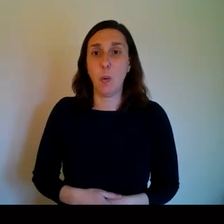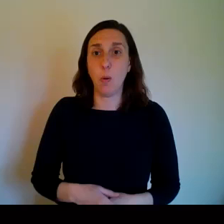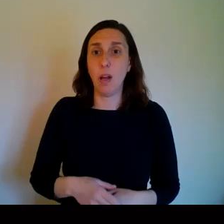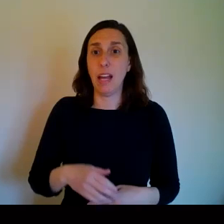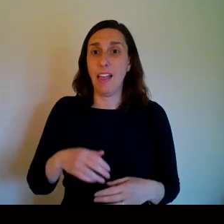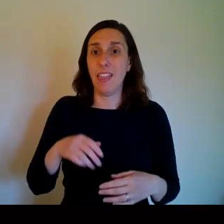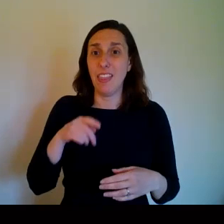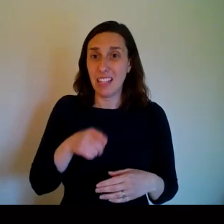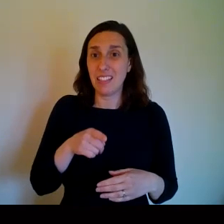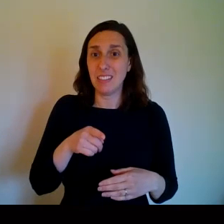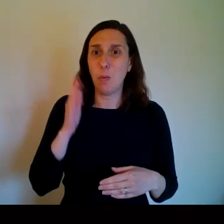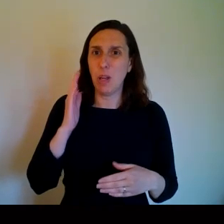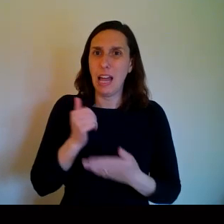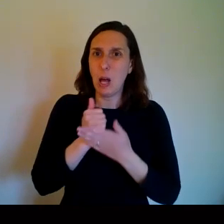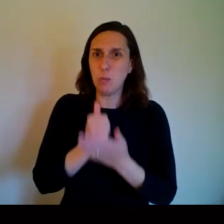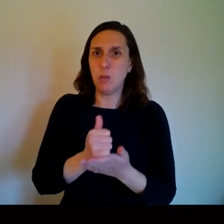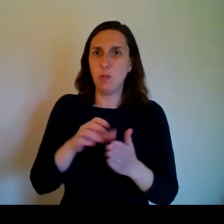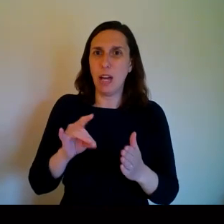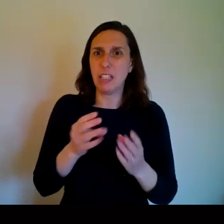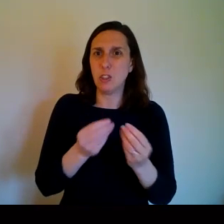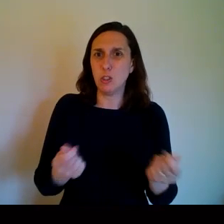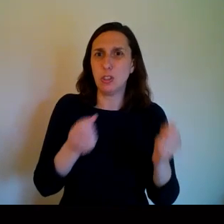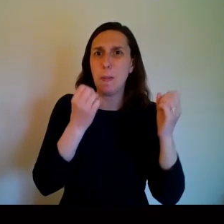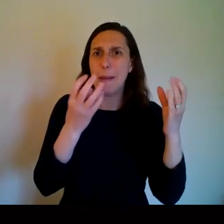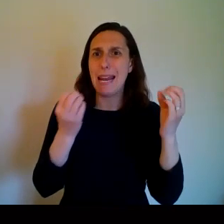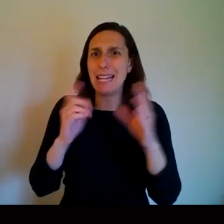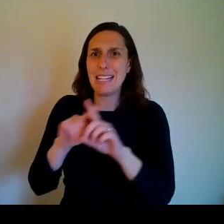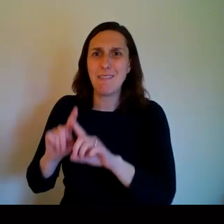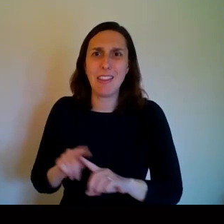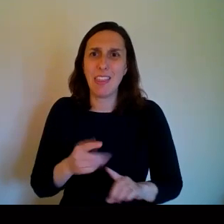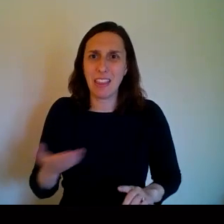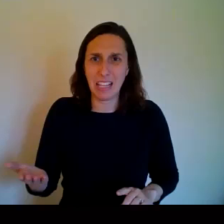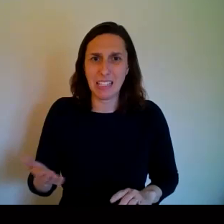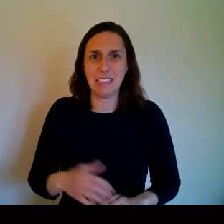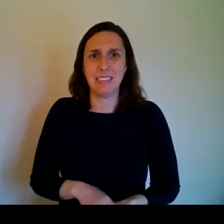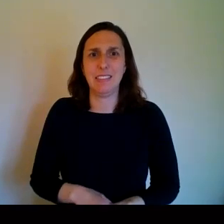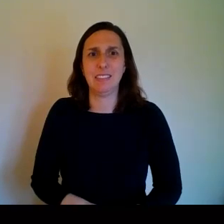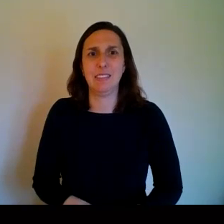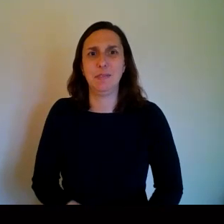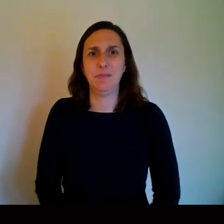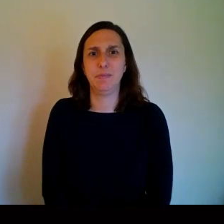things. Well, today, the next 4-5 lectures.